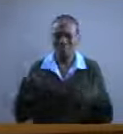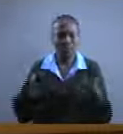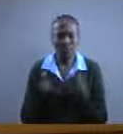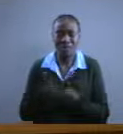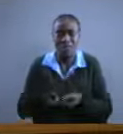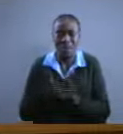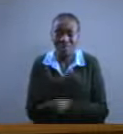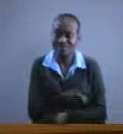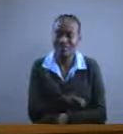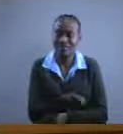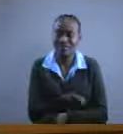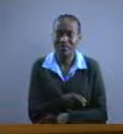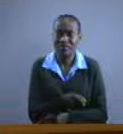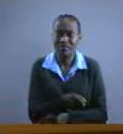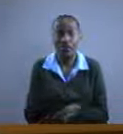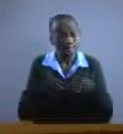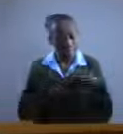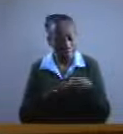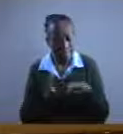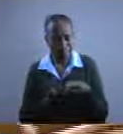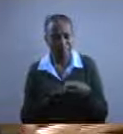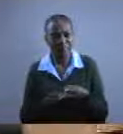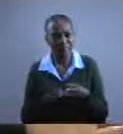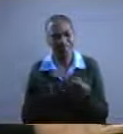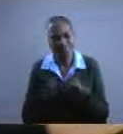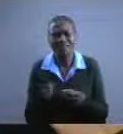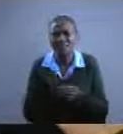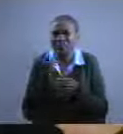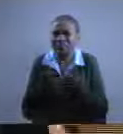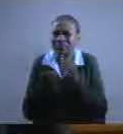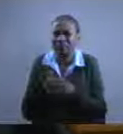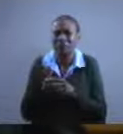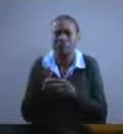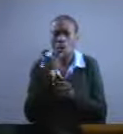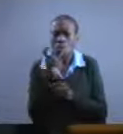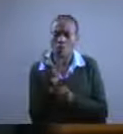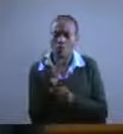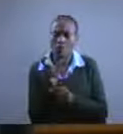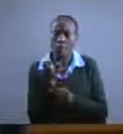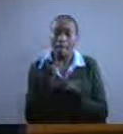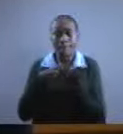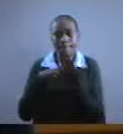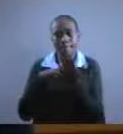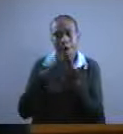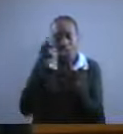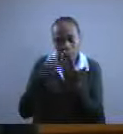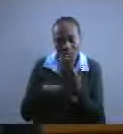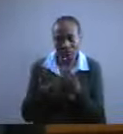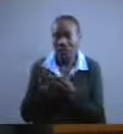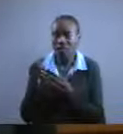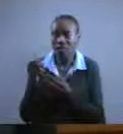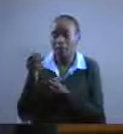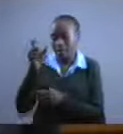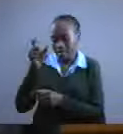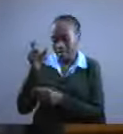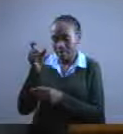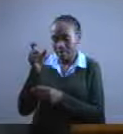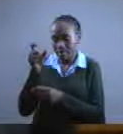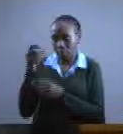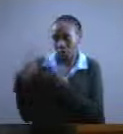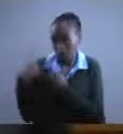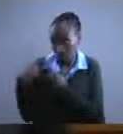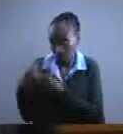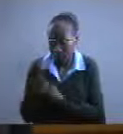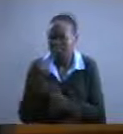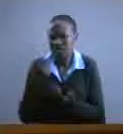way. Secondly, it defines the concept of policyholder protection provisions, which we accept, but they should be published